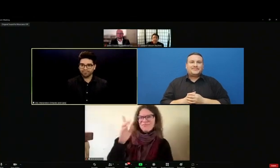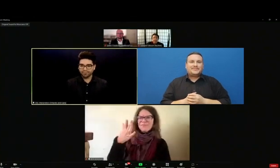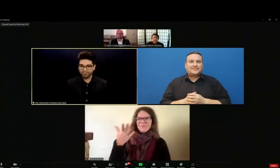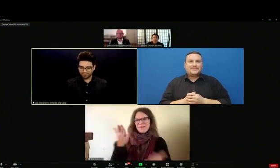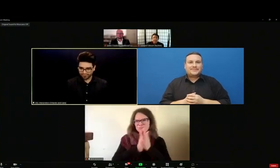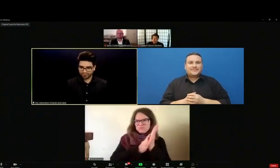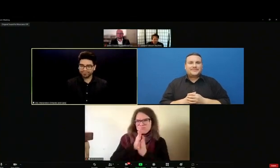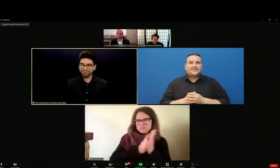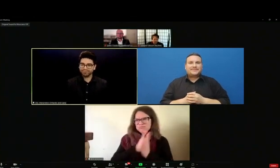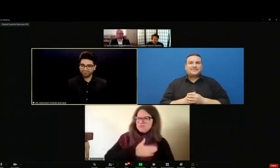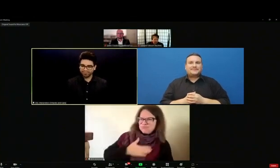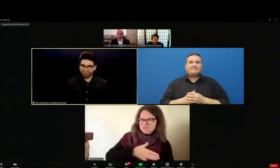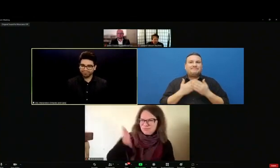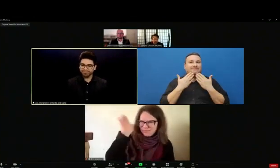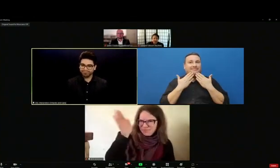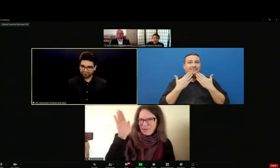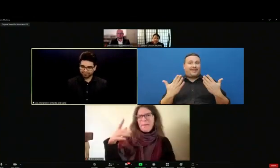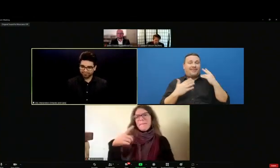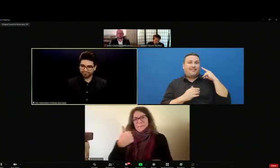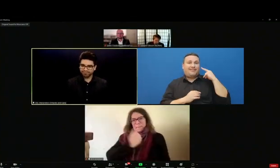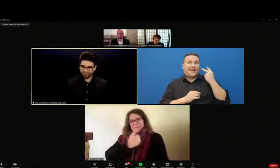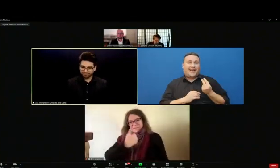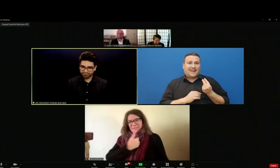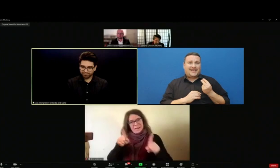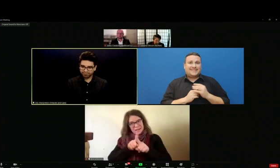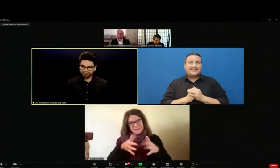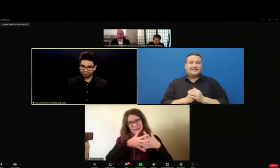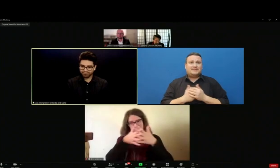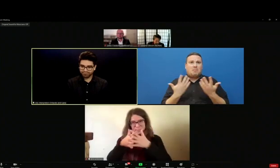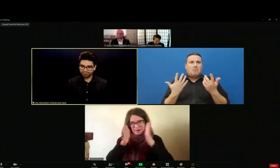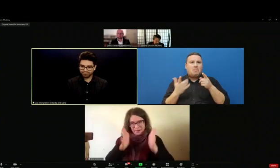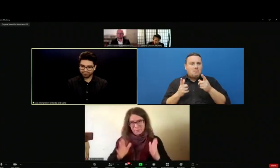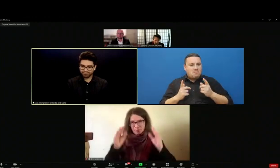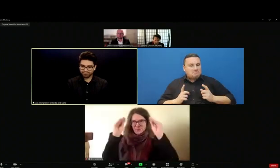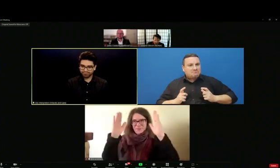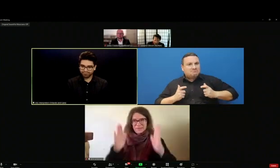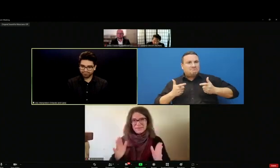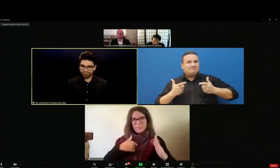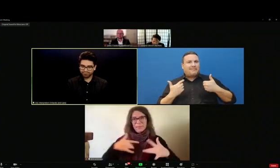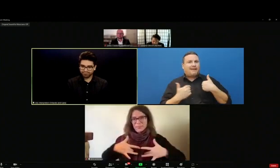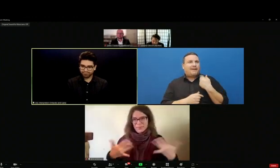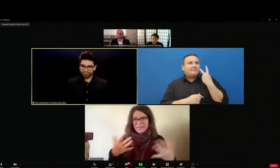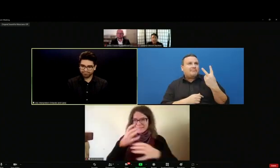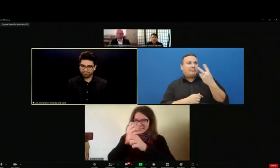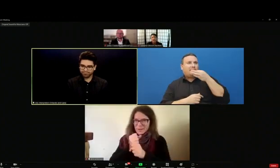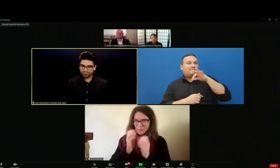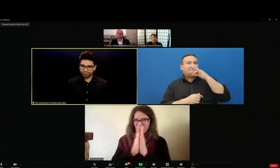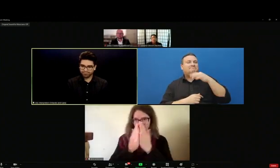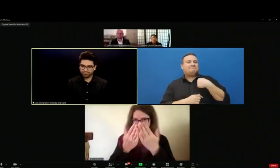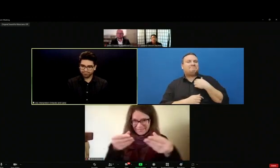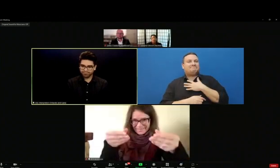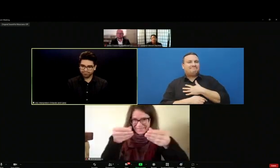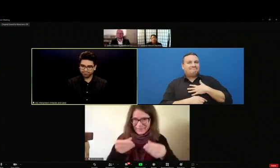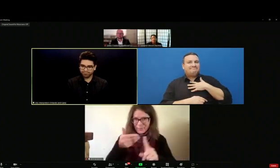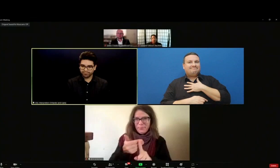Thank you, Anita, for your motivation. I did enjoy your presentation. As you know,